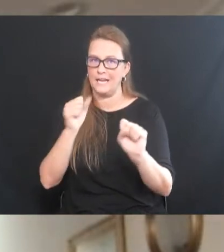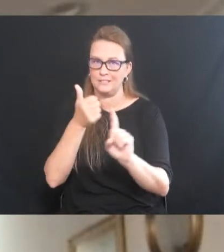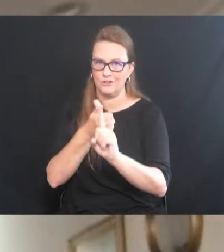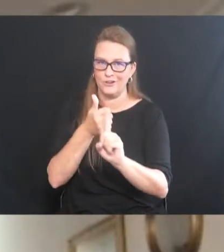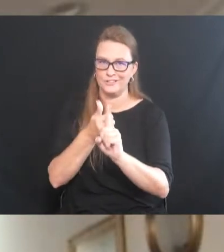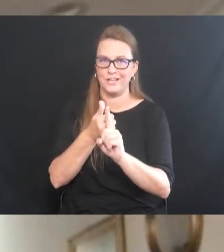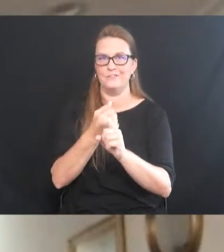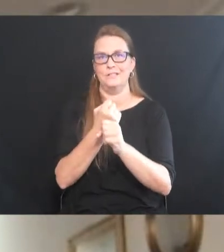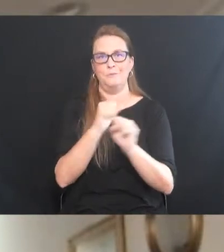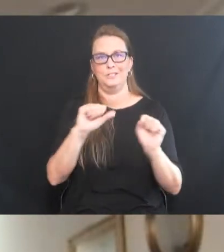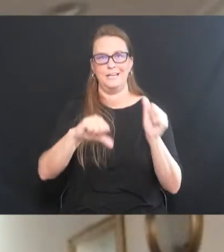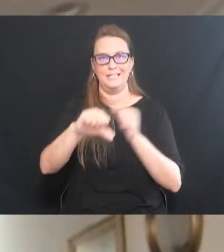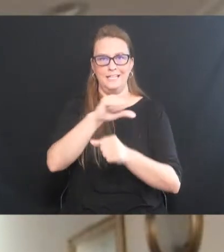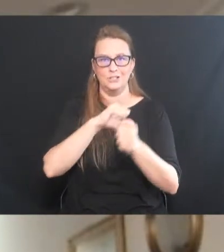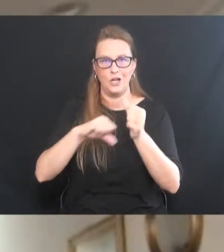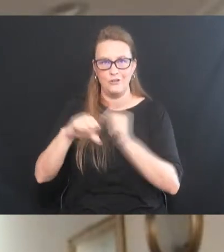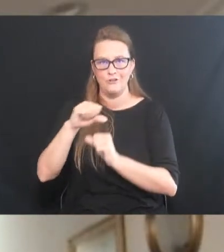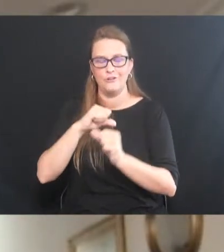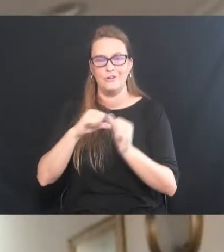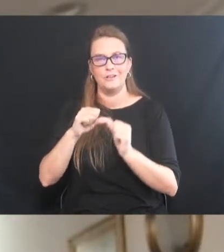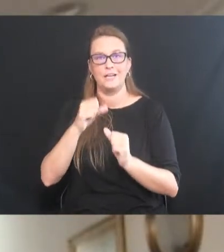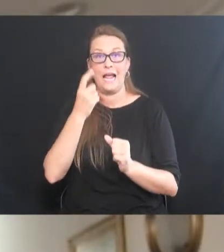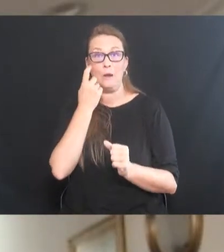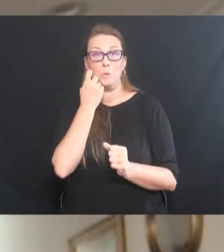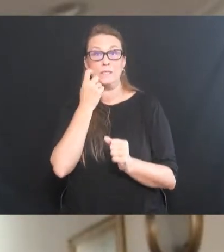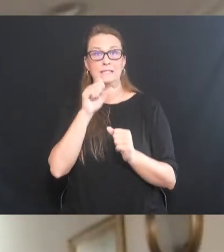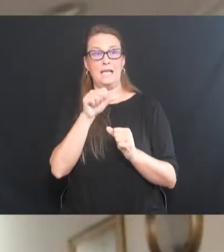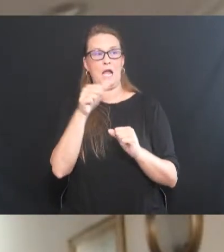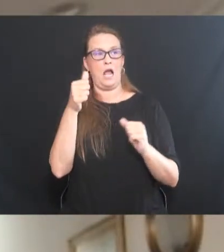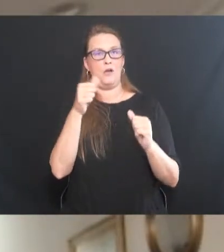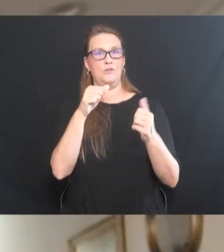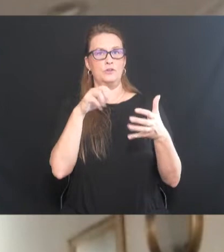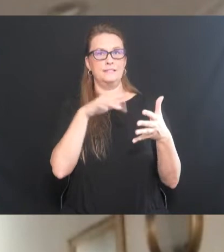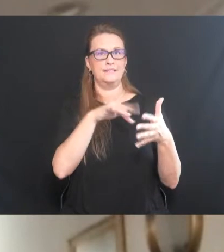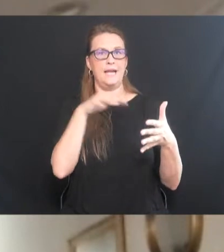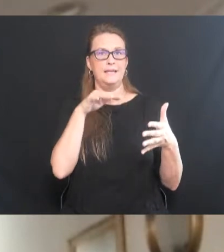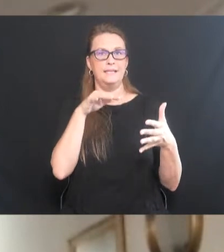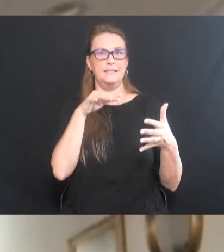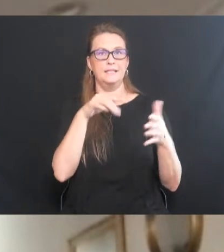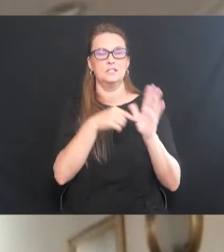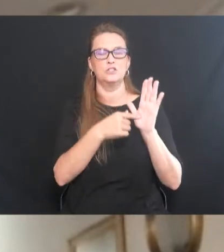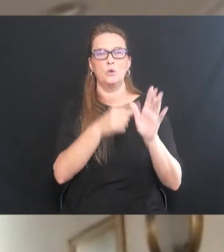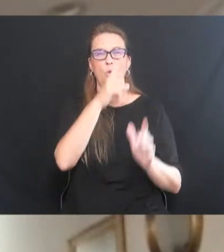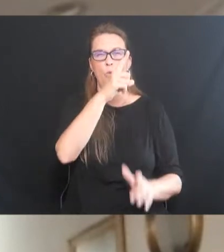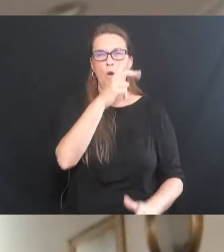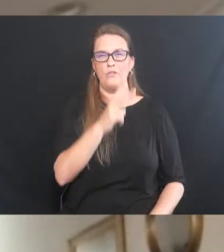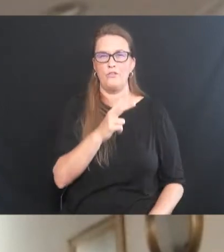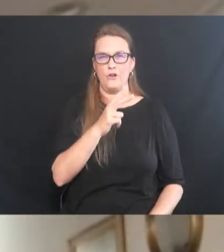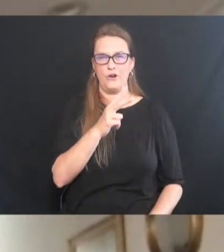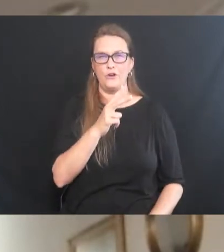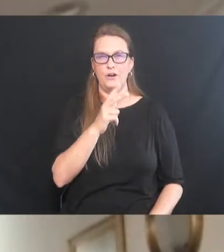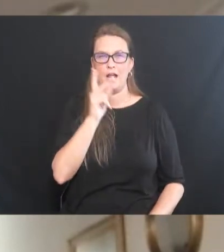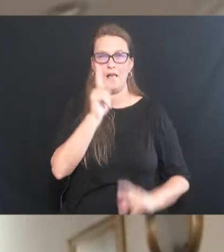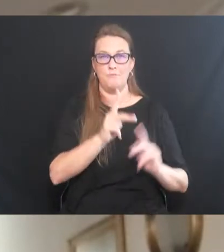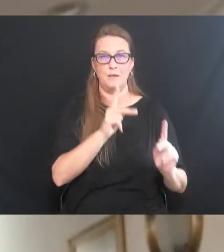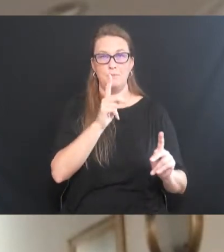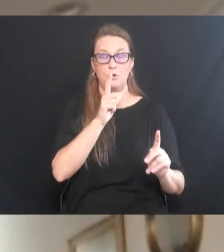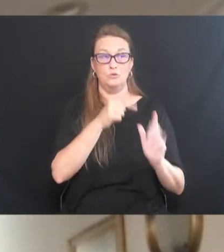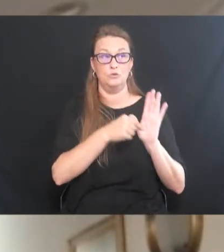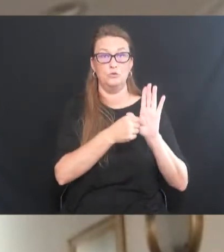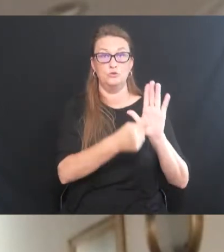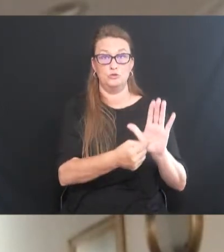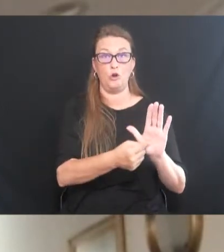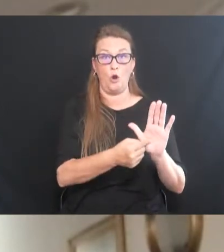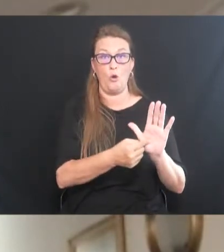other. Another recent study suggested that about a third of people who developed symptomatic COVID-19